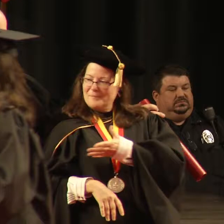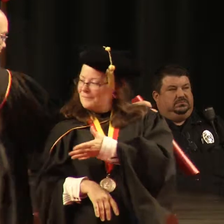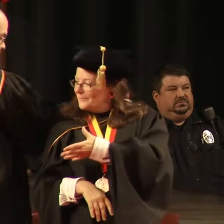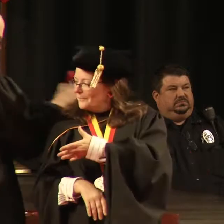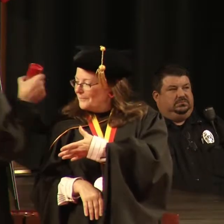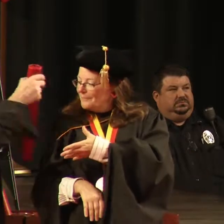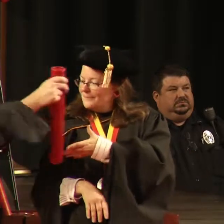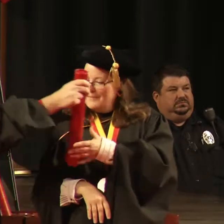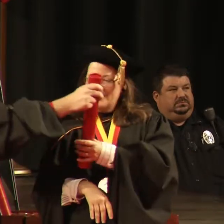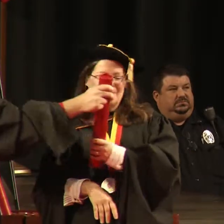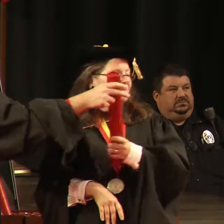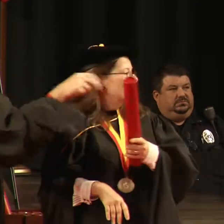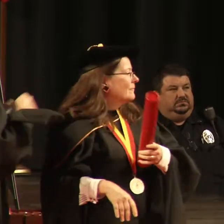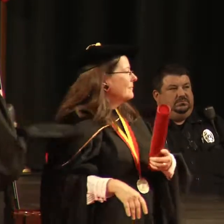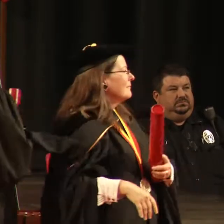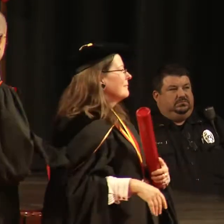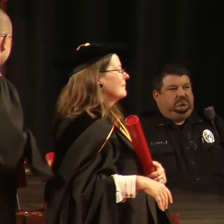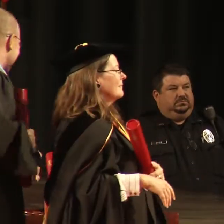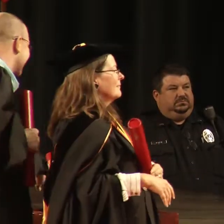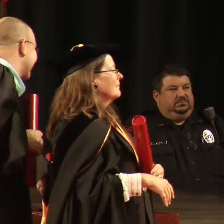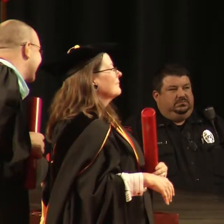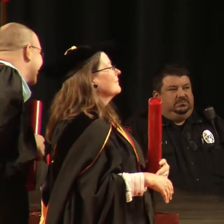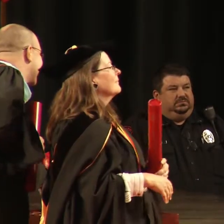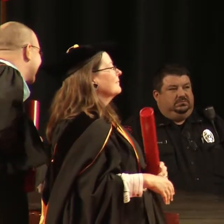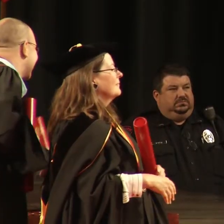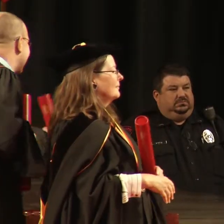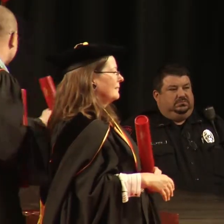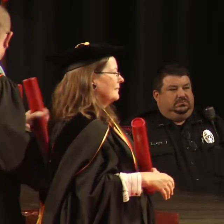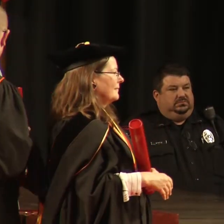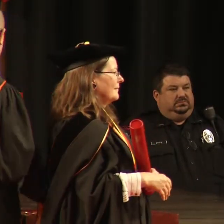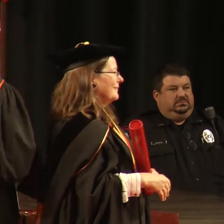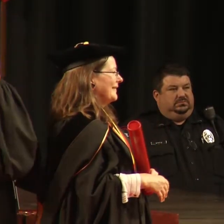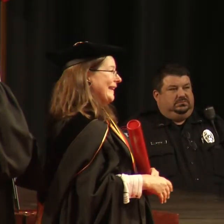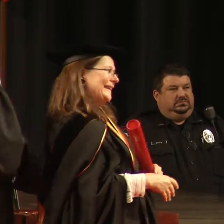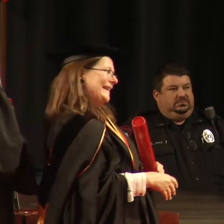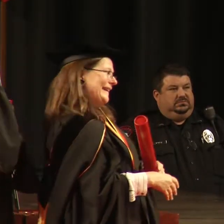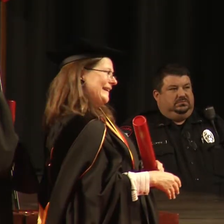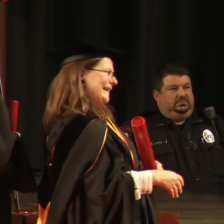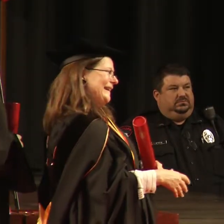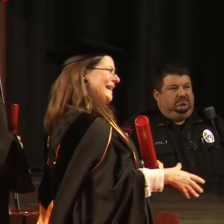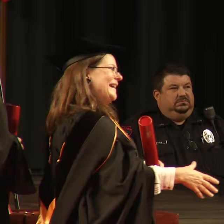Graduating summa cum laude, Marisol Lual Figueroa.